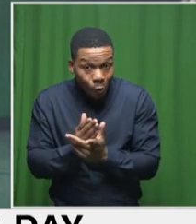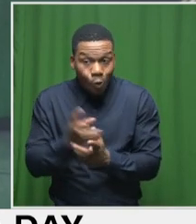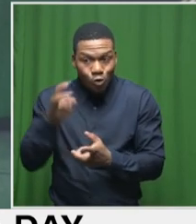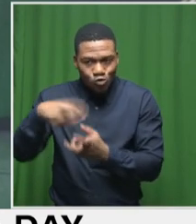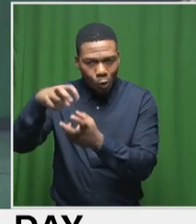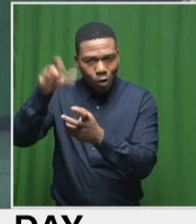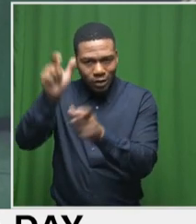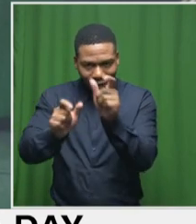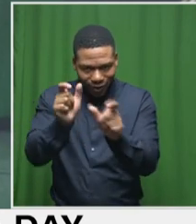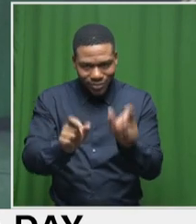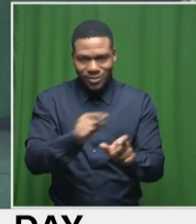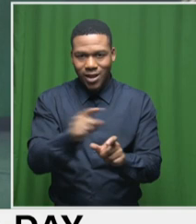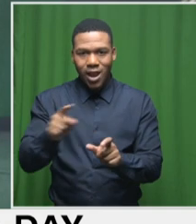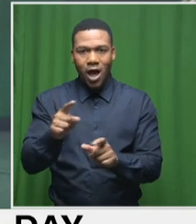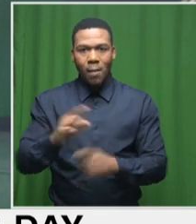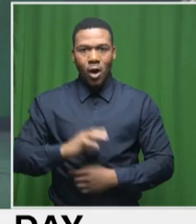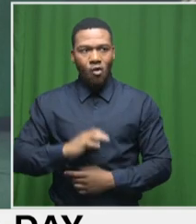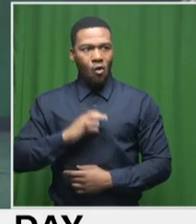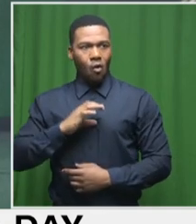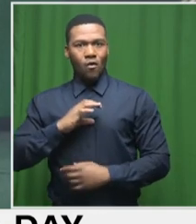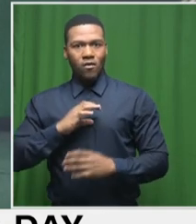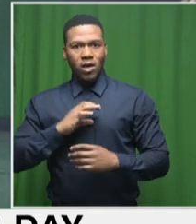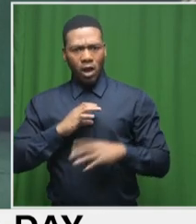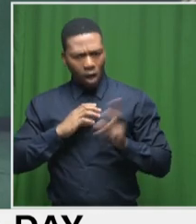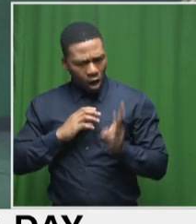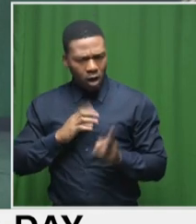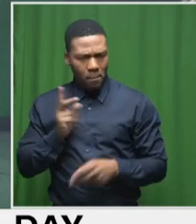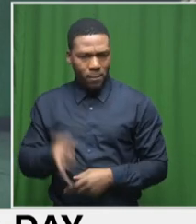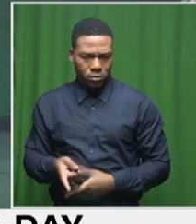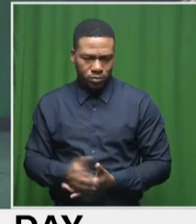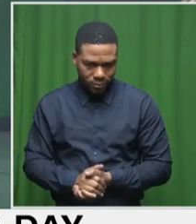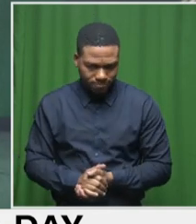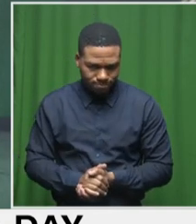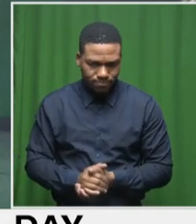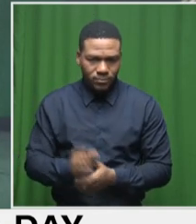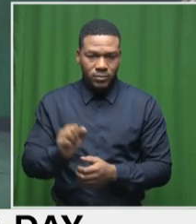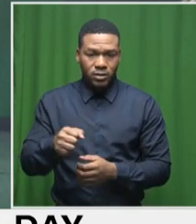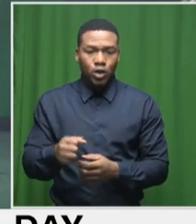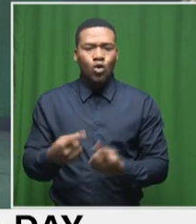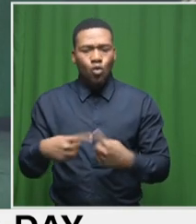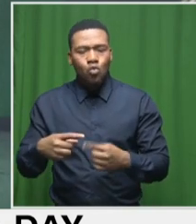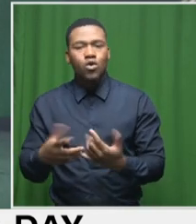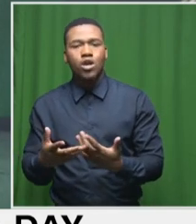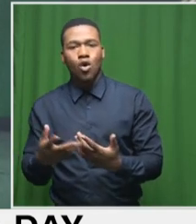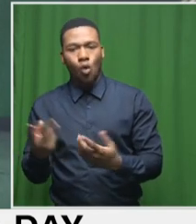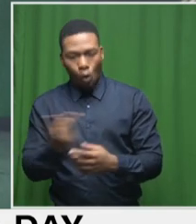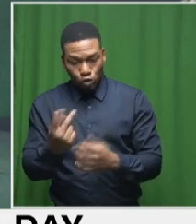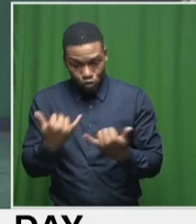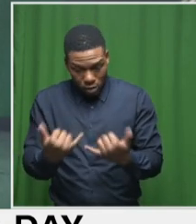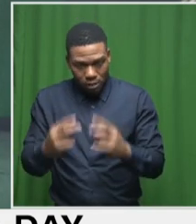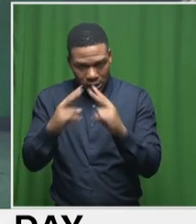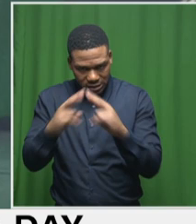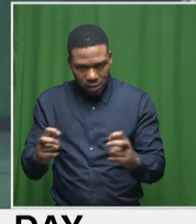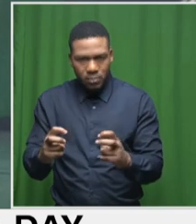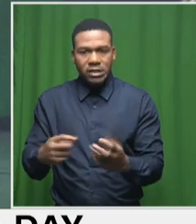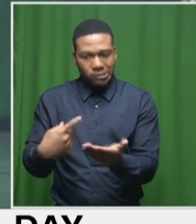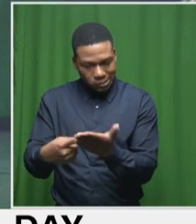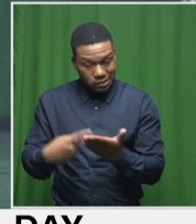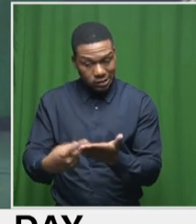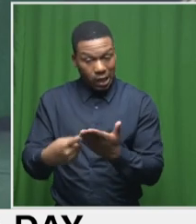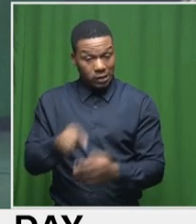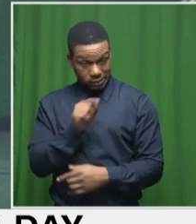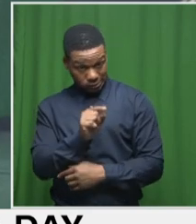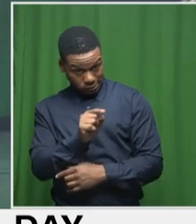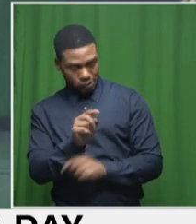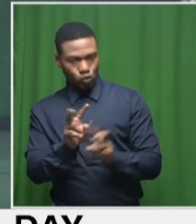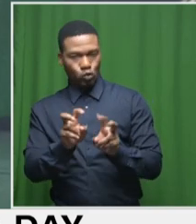losing confidence to coming to the province. So this summit is also going to address such that we bring back the confidence to